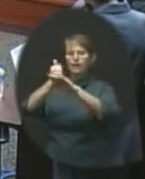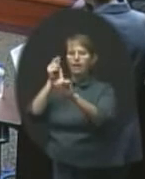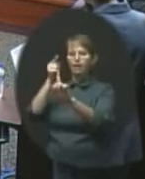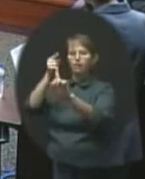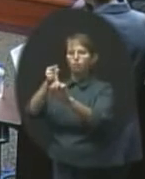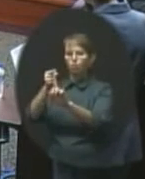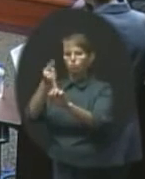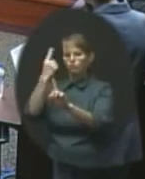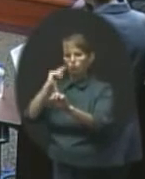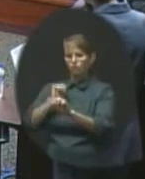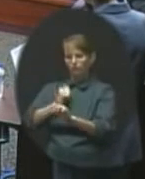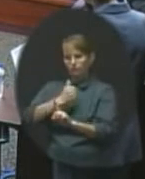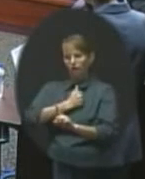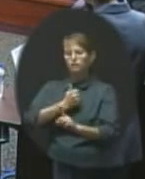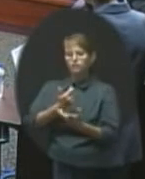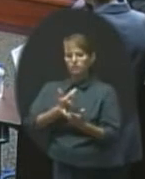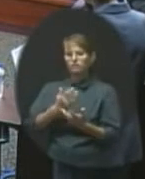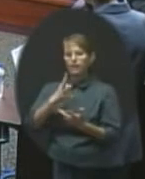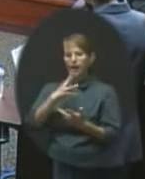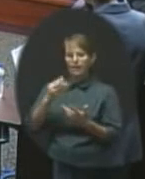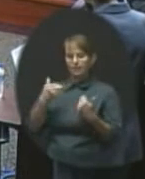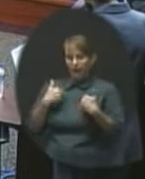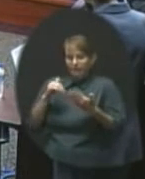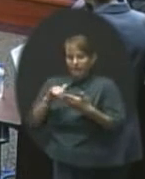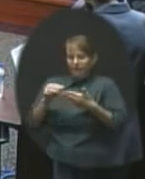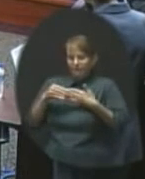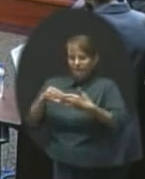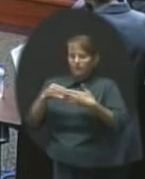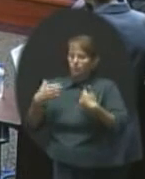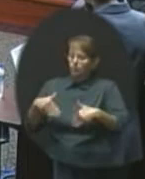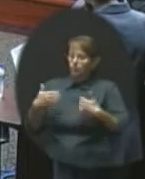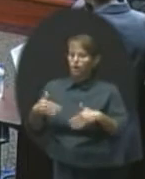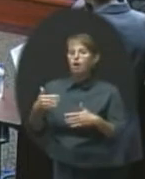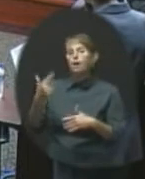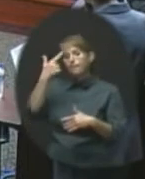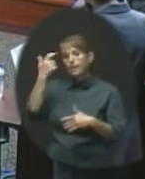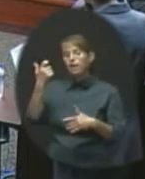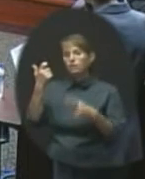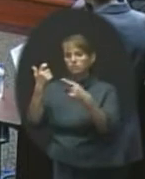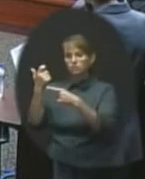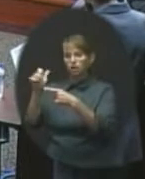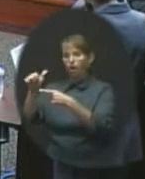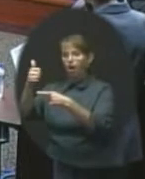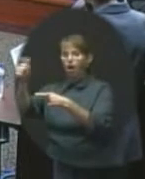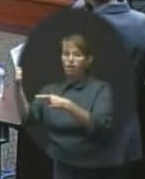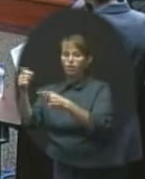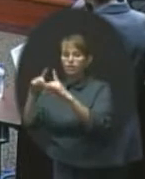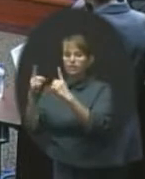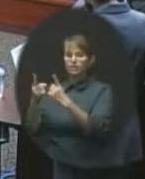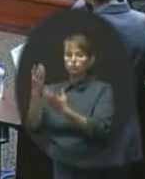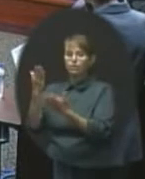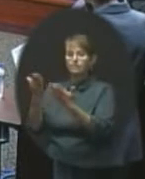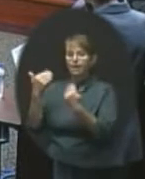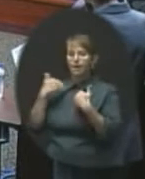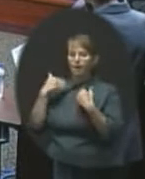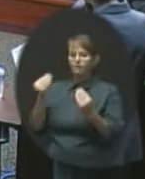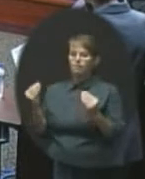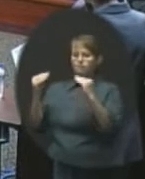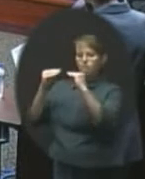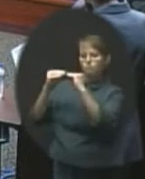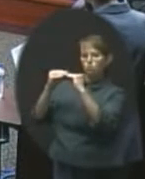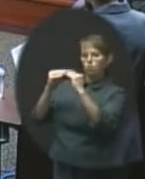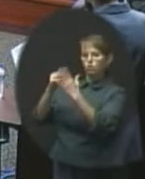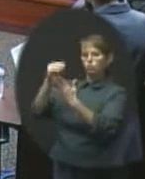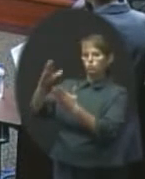it allows a district that has a higher number of students who are not proficient to set a realistic goal that